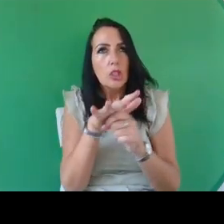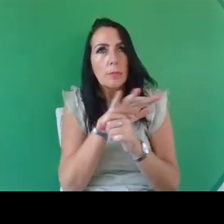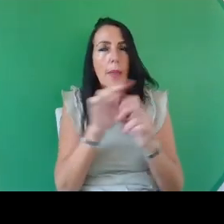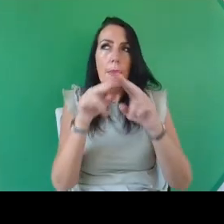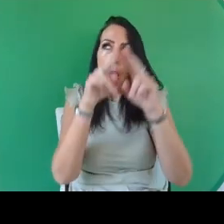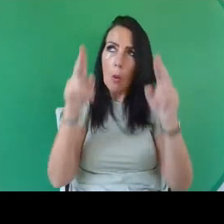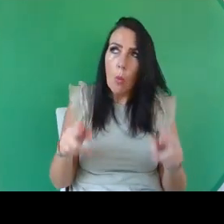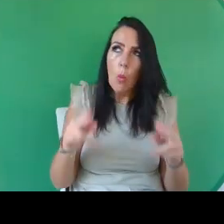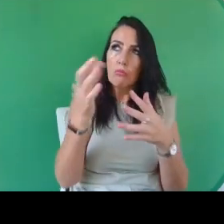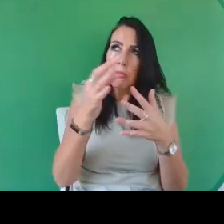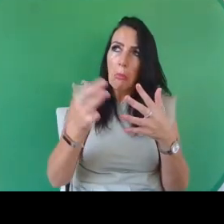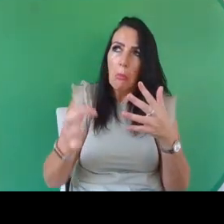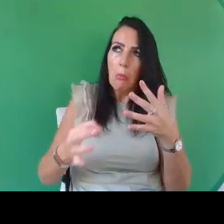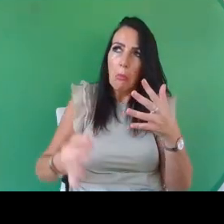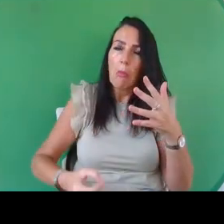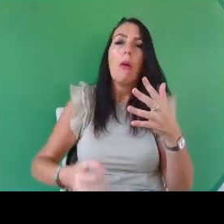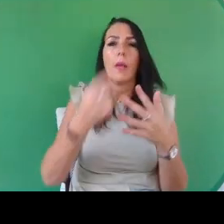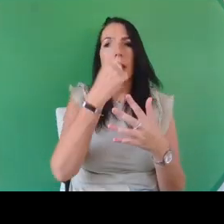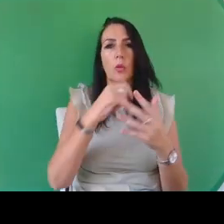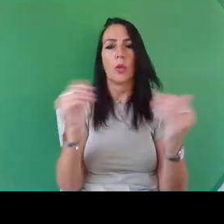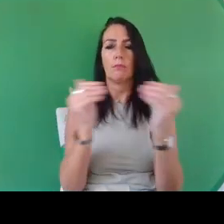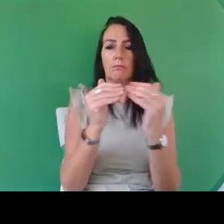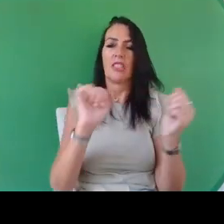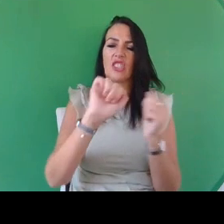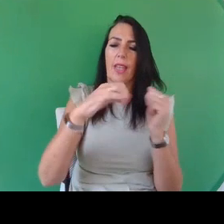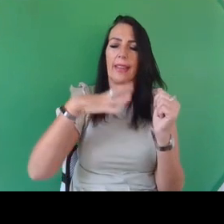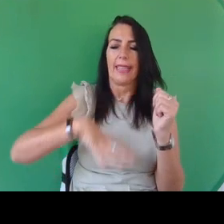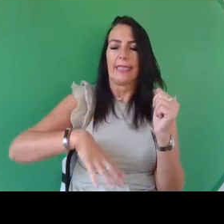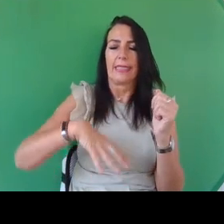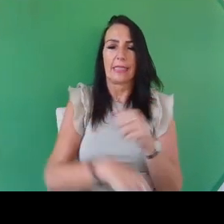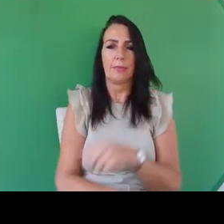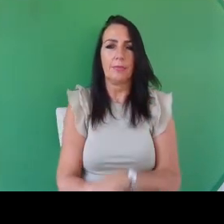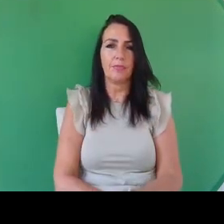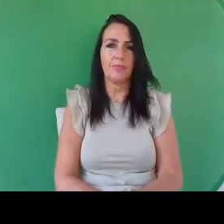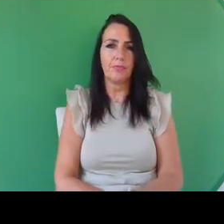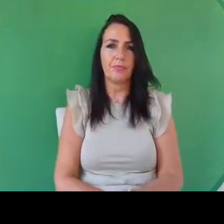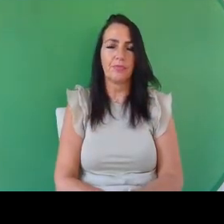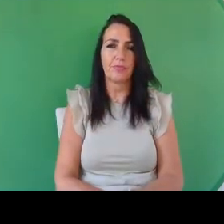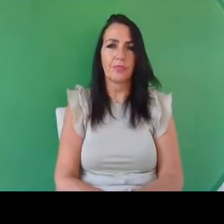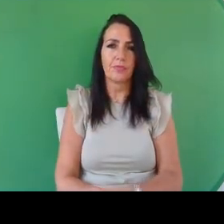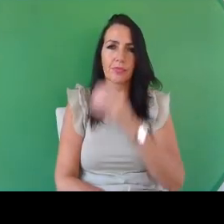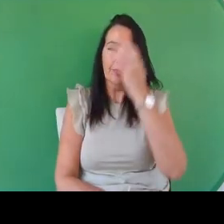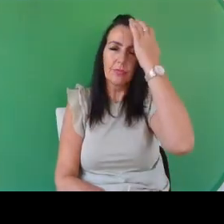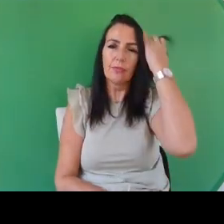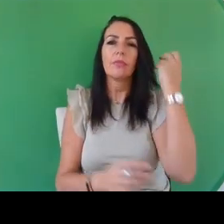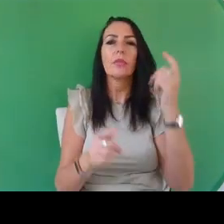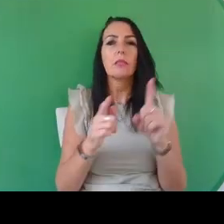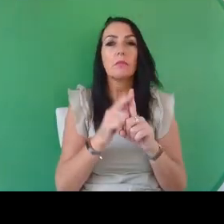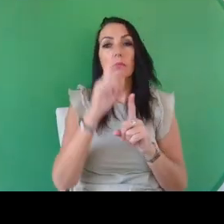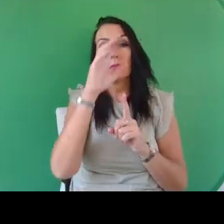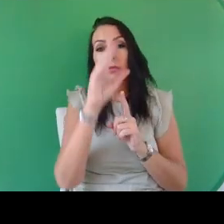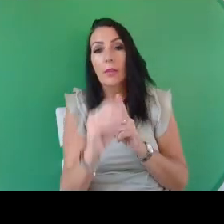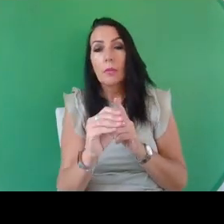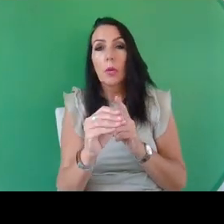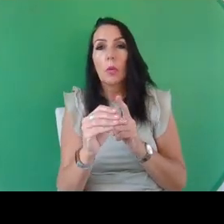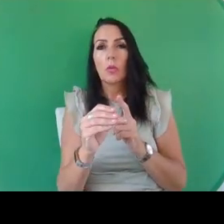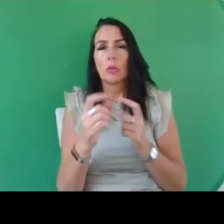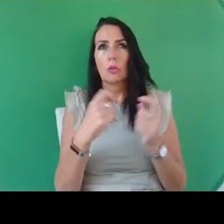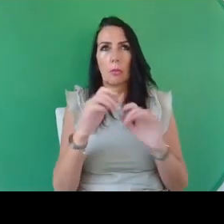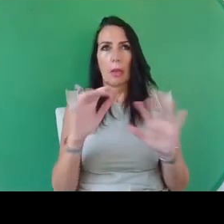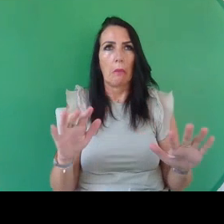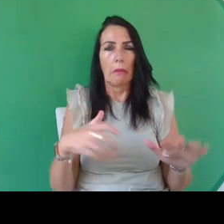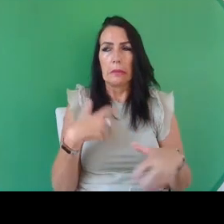that you can give the most appropriate and tailored advice. And an important thing to do is let the customer know this so that they don't get frustrated